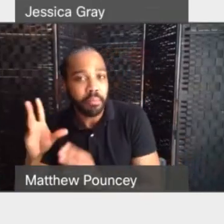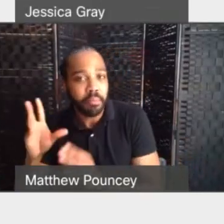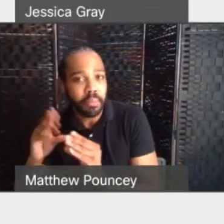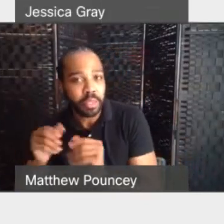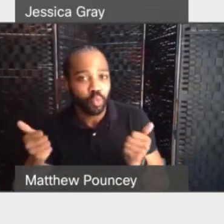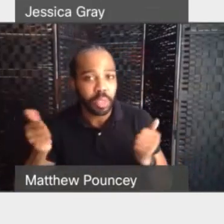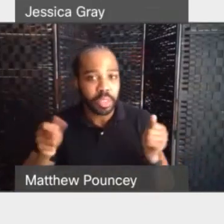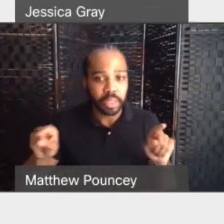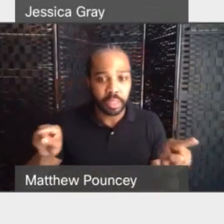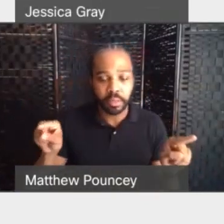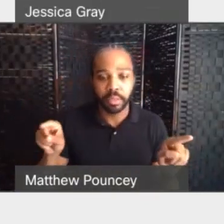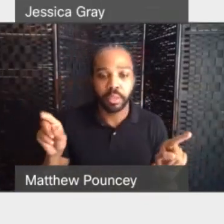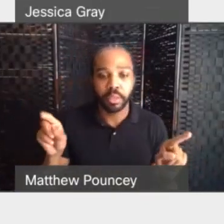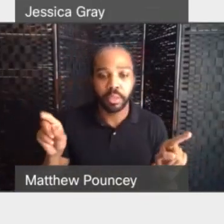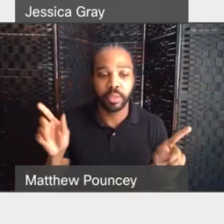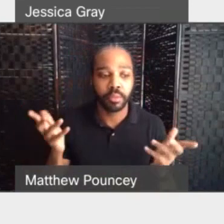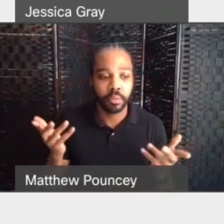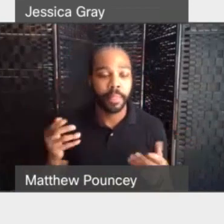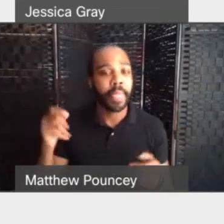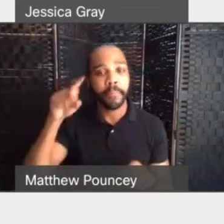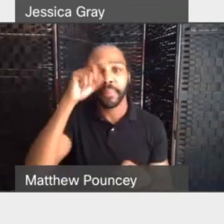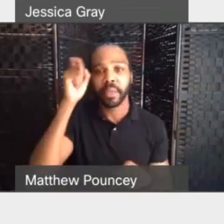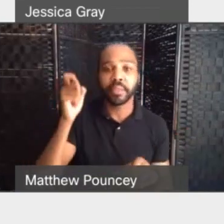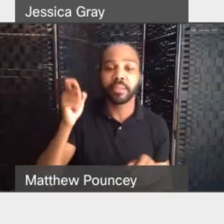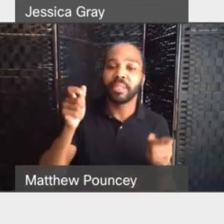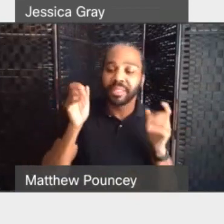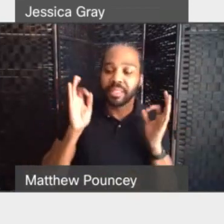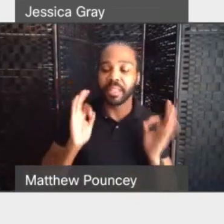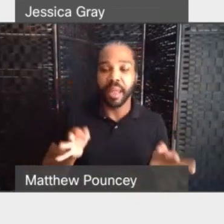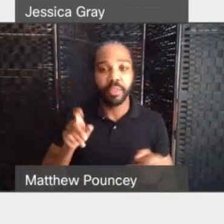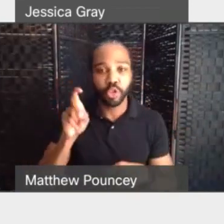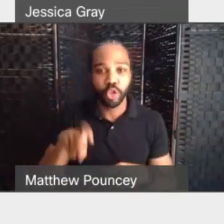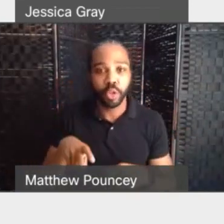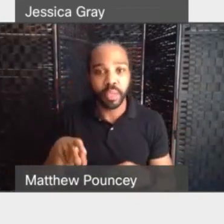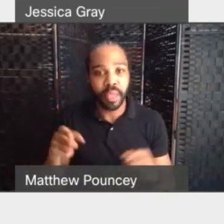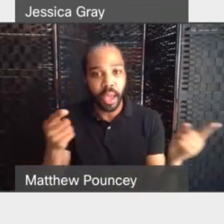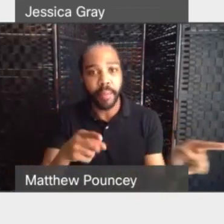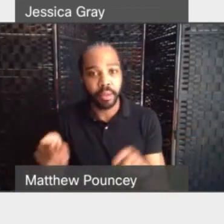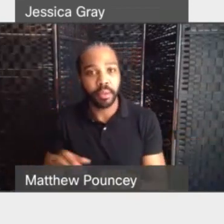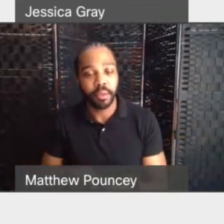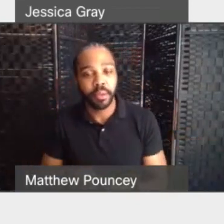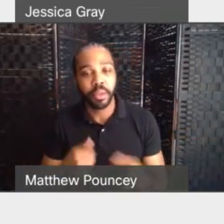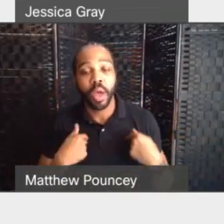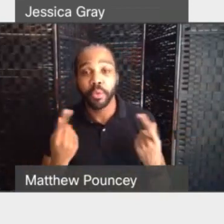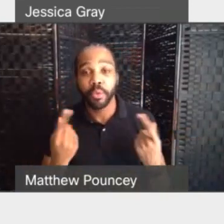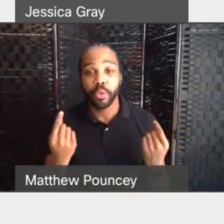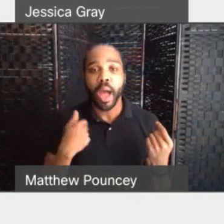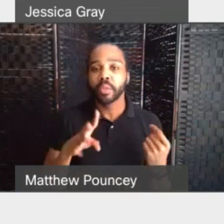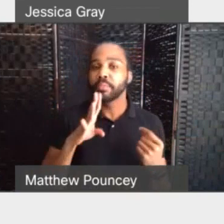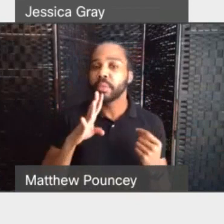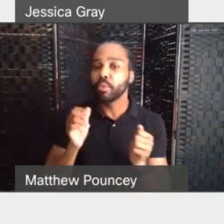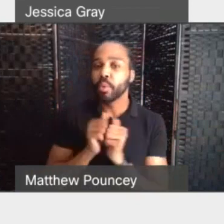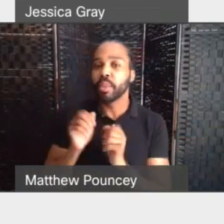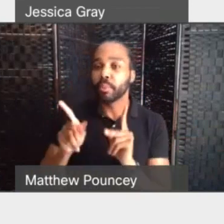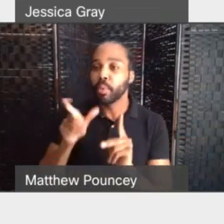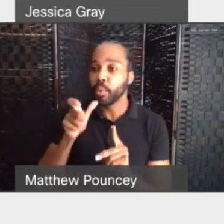so, because they definitely should be happening. So I will speak with the folks who used